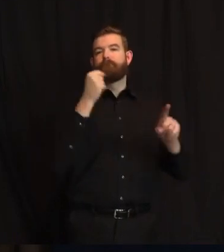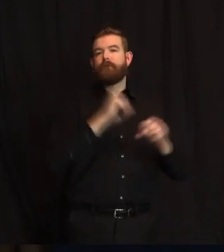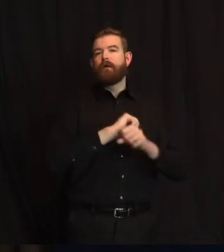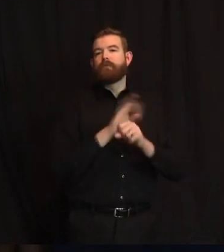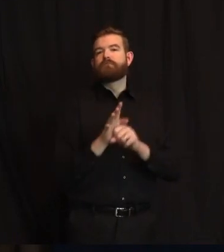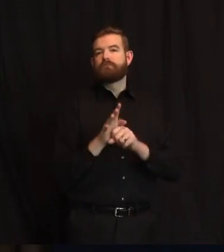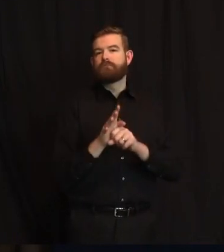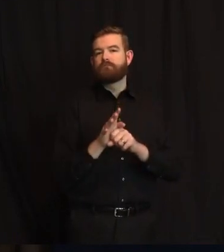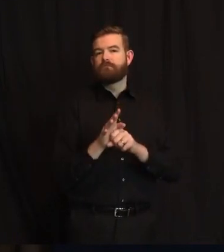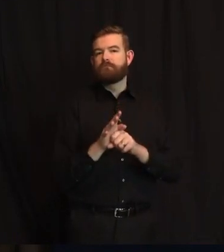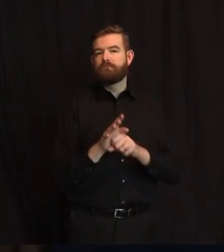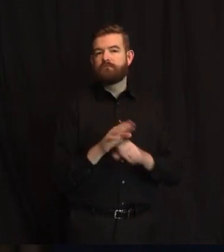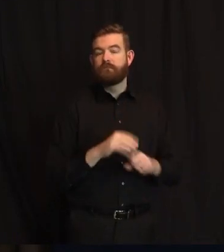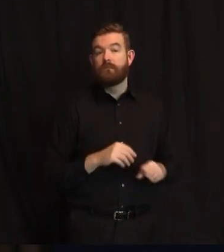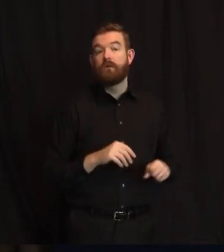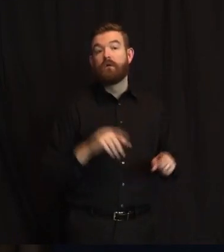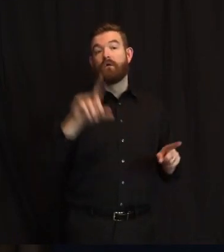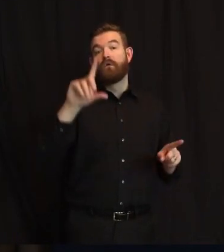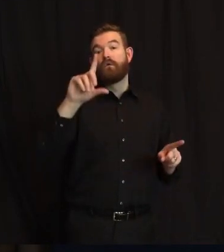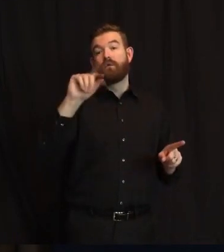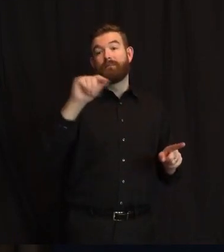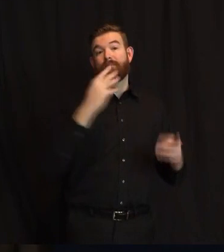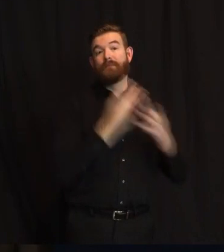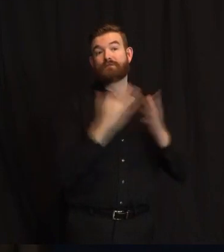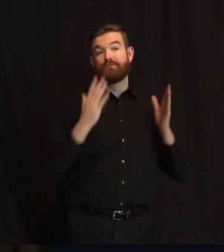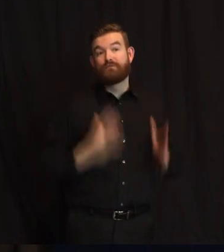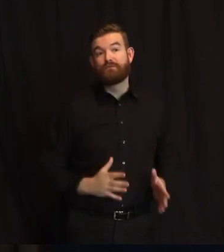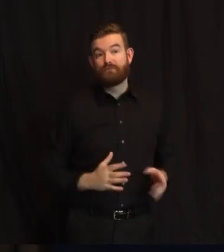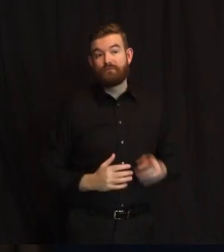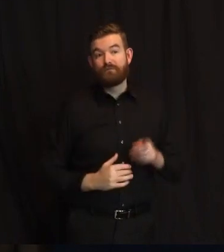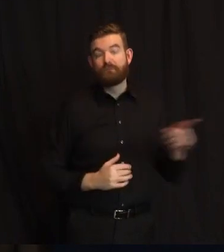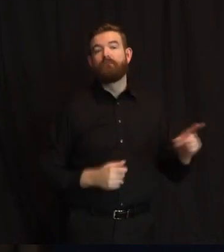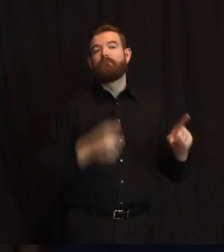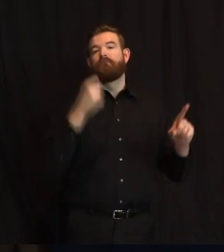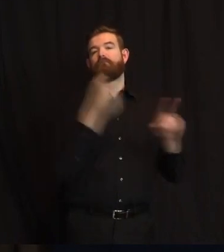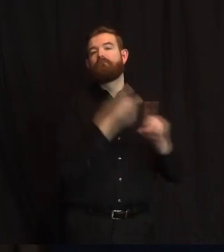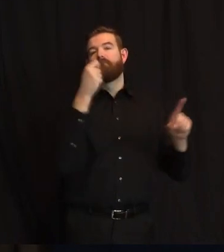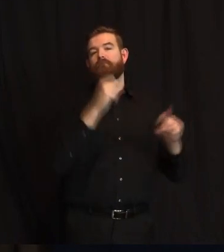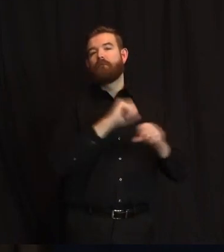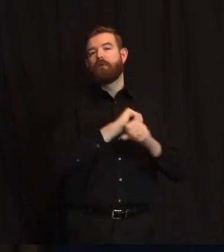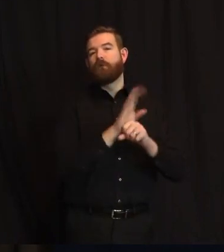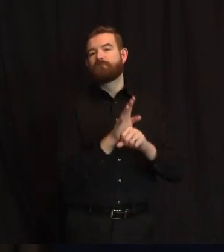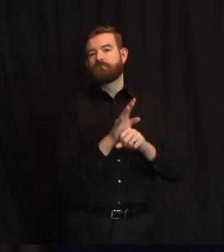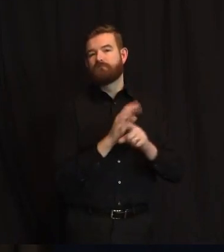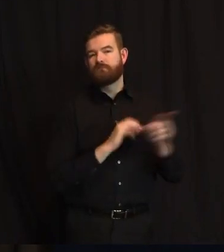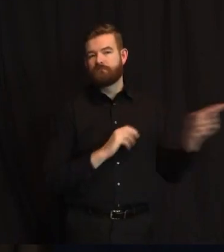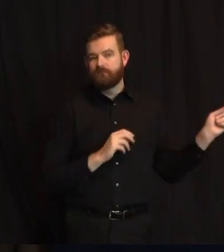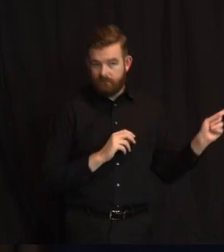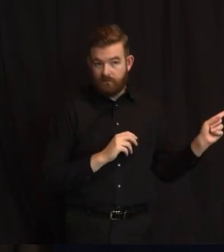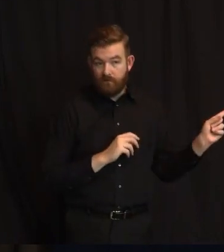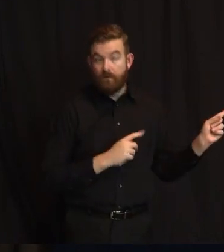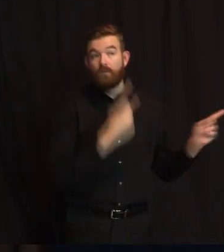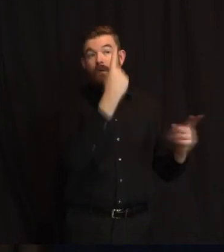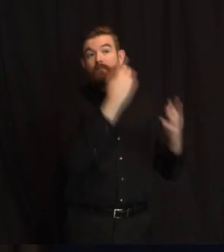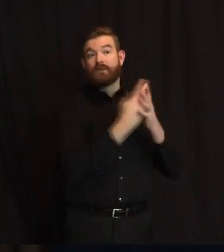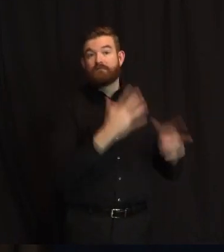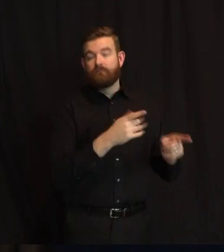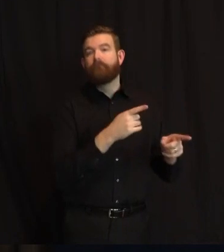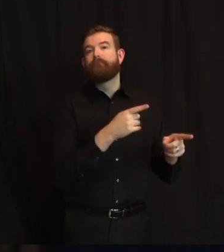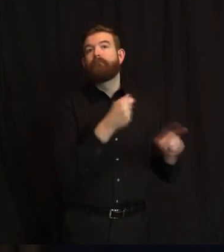20 inmates currently in our system have tested positive, and we have 1 inmate fatality as a